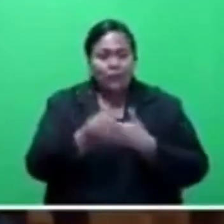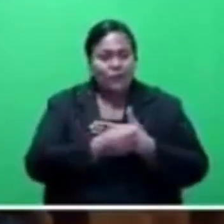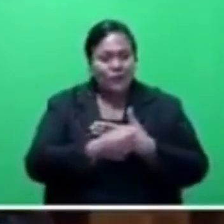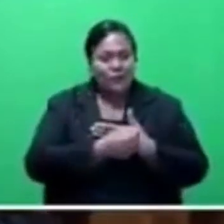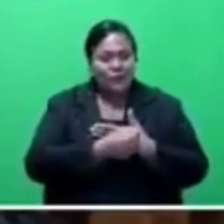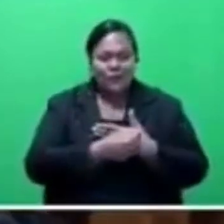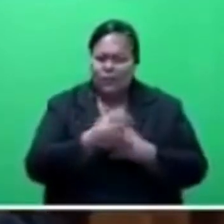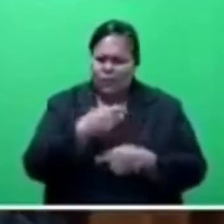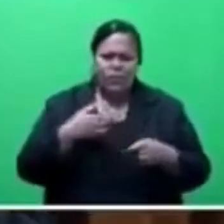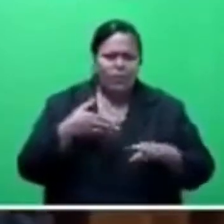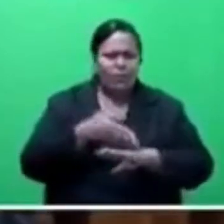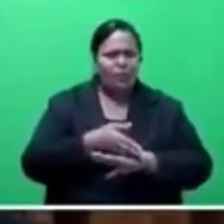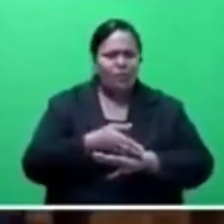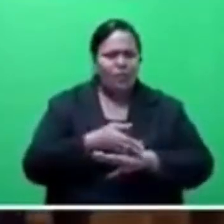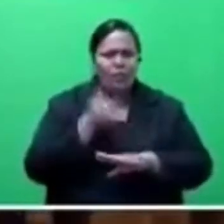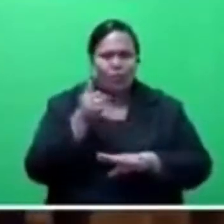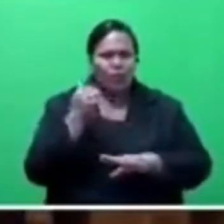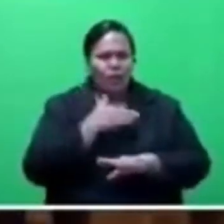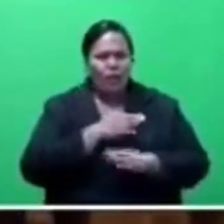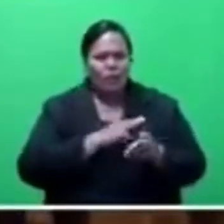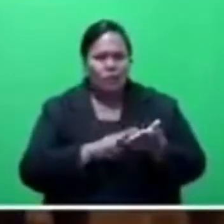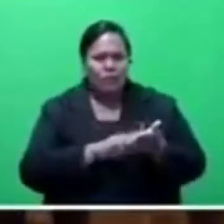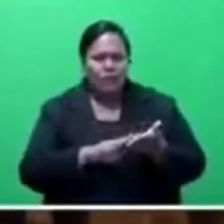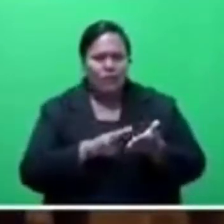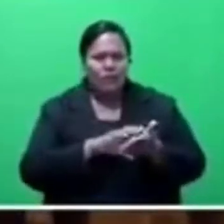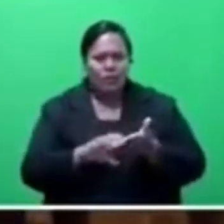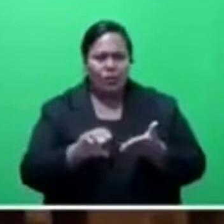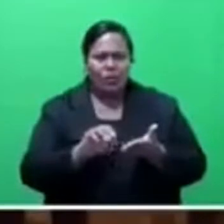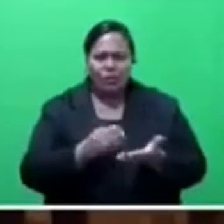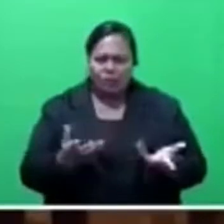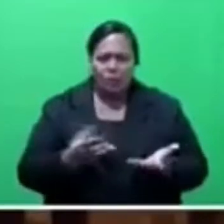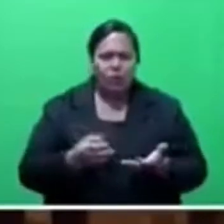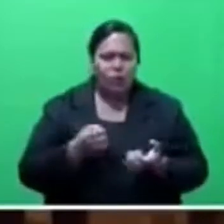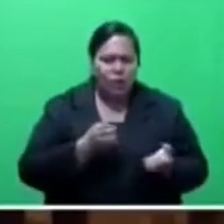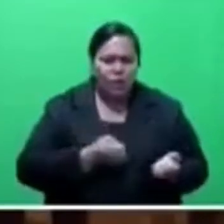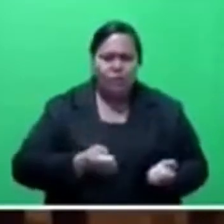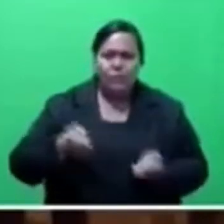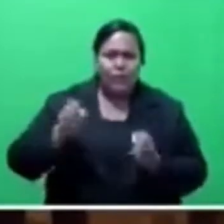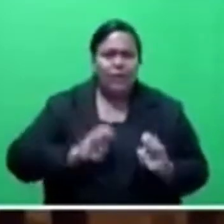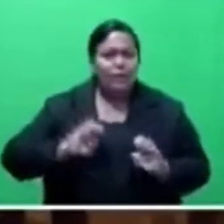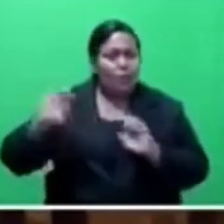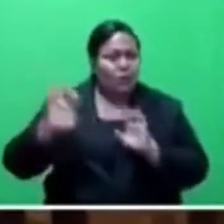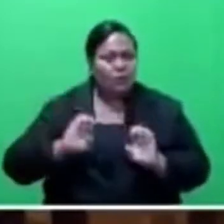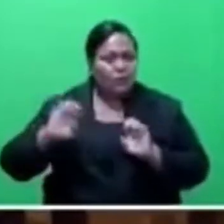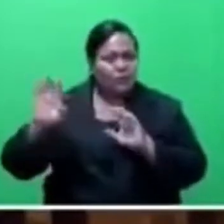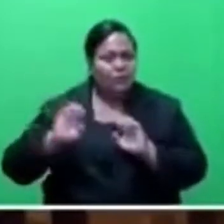$100 million mark in agricultural export for the first time in 2020.